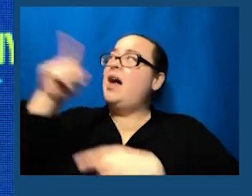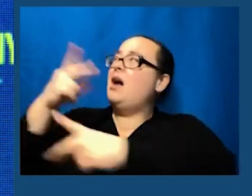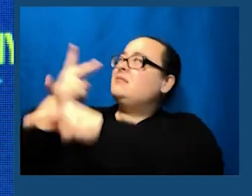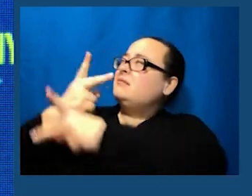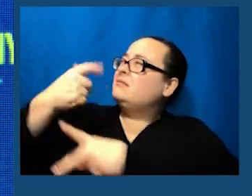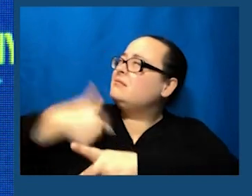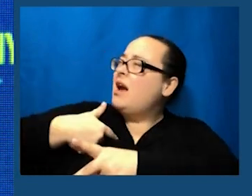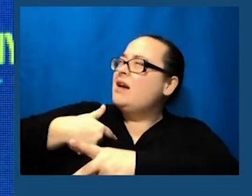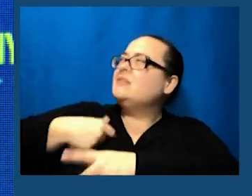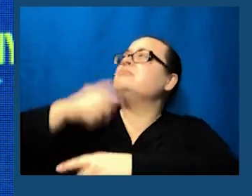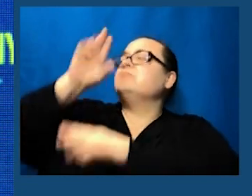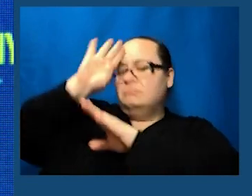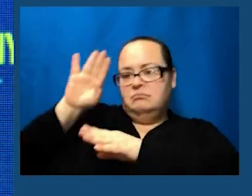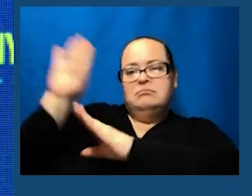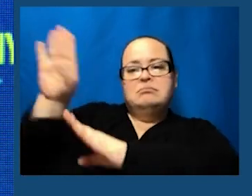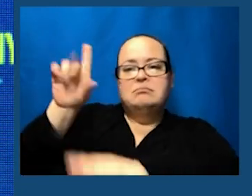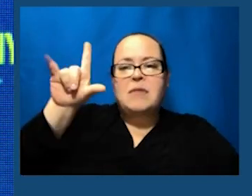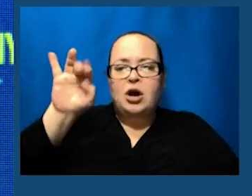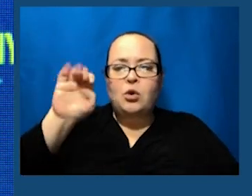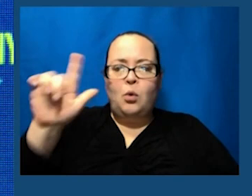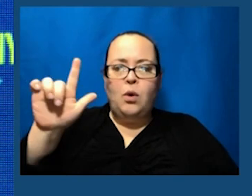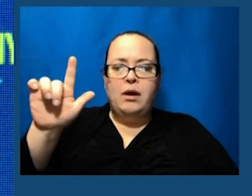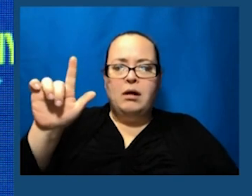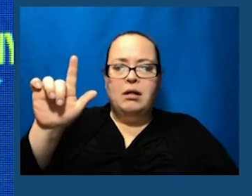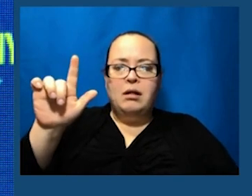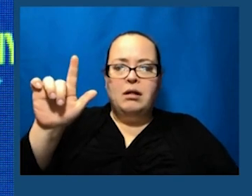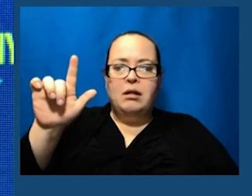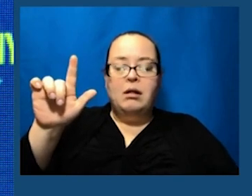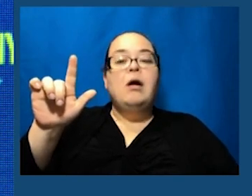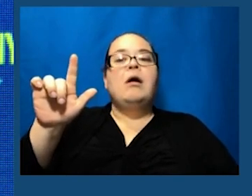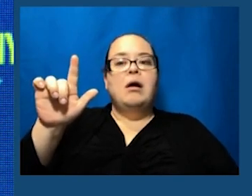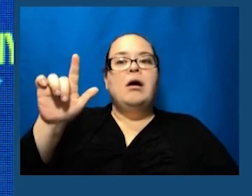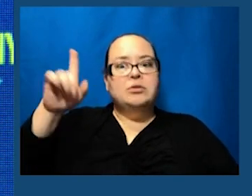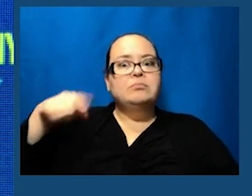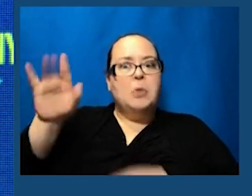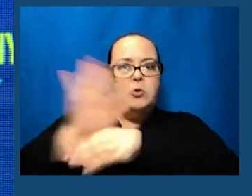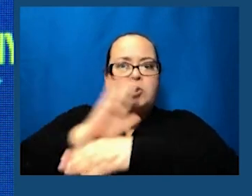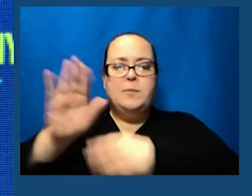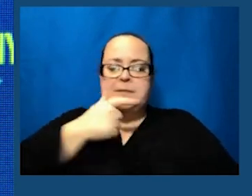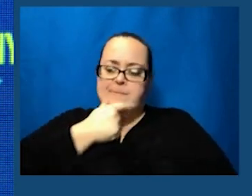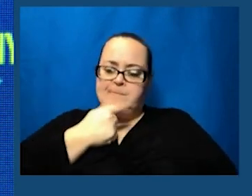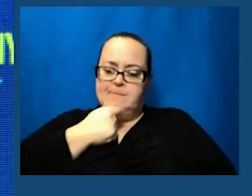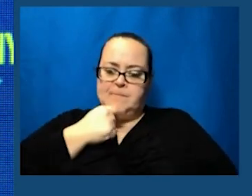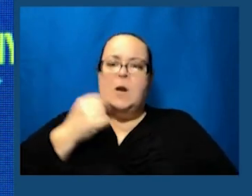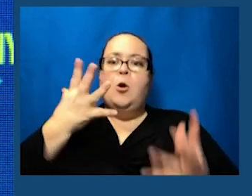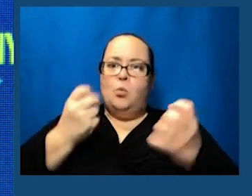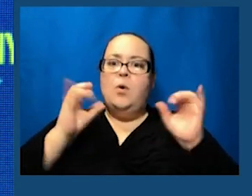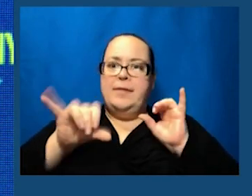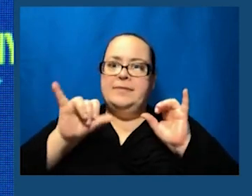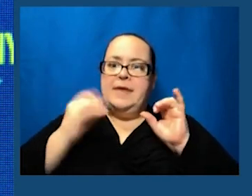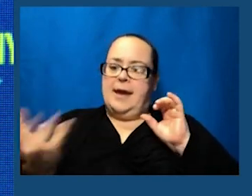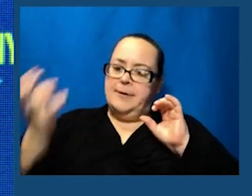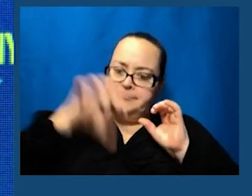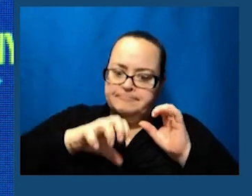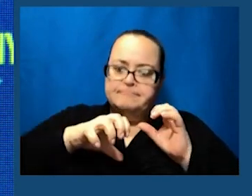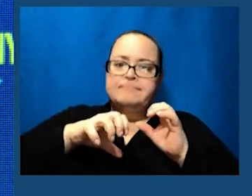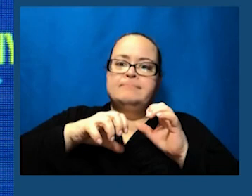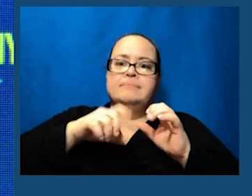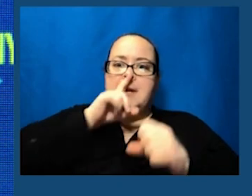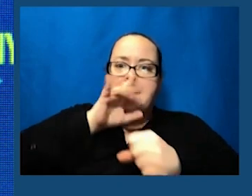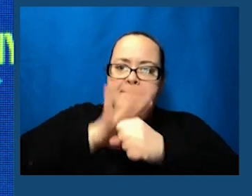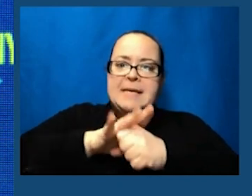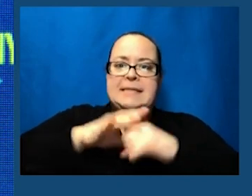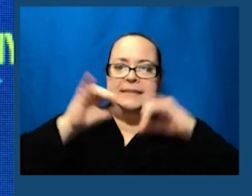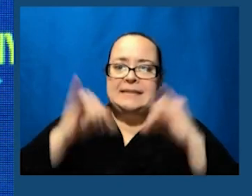our employers make the decision to come here because they're getting something that you cannot take for granted in other parts of our country. And that's